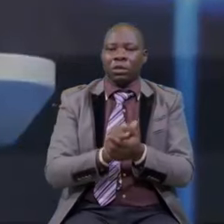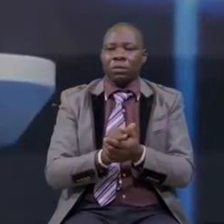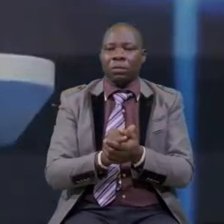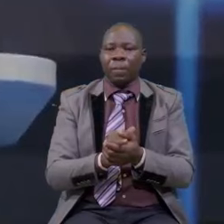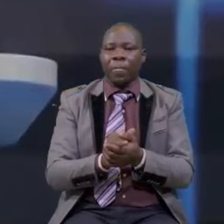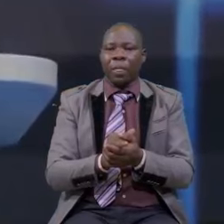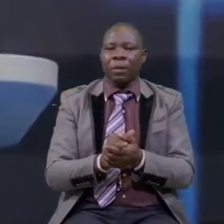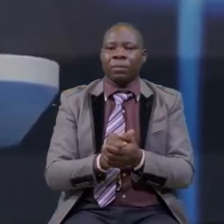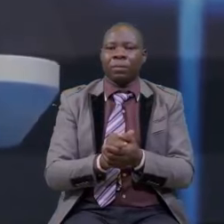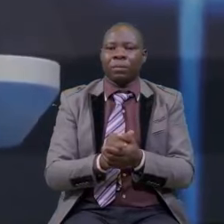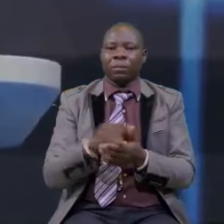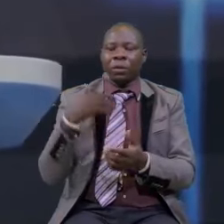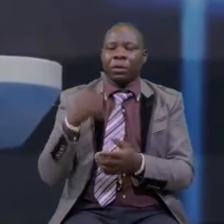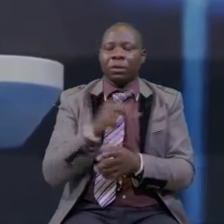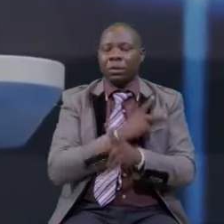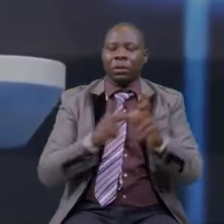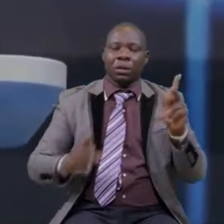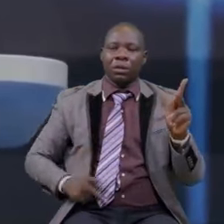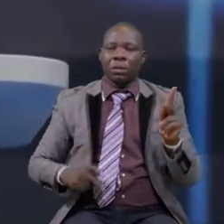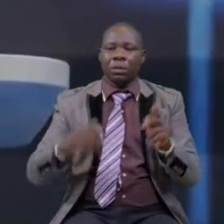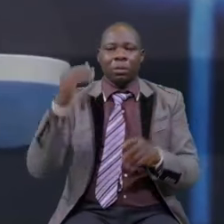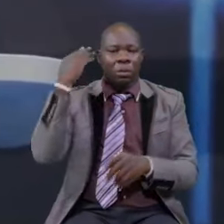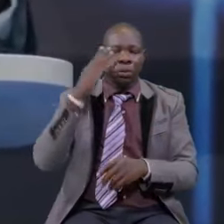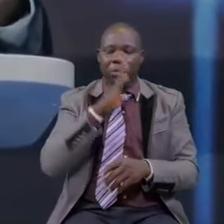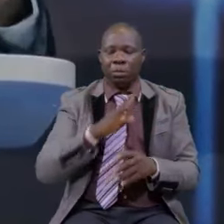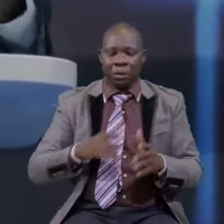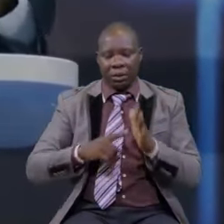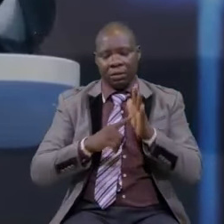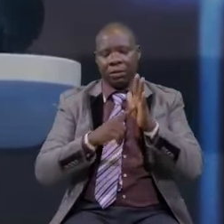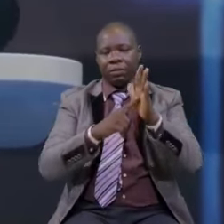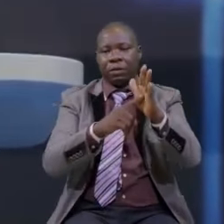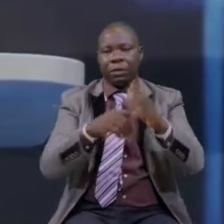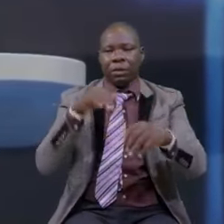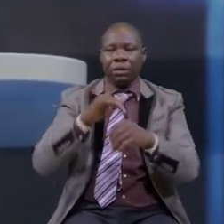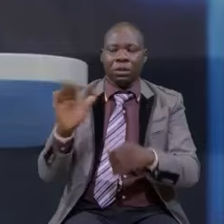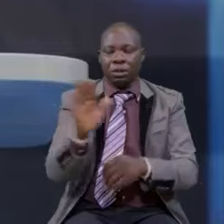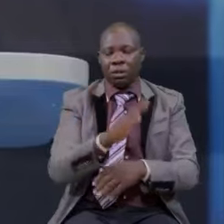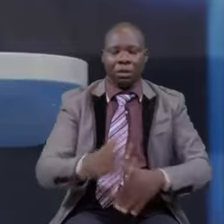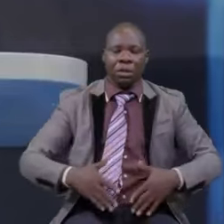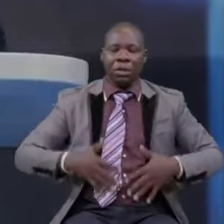the kingdom will be reflected in your life.